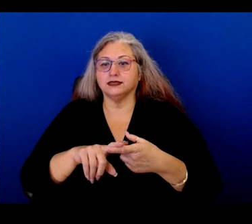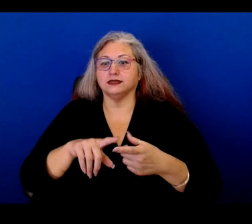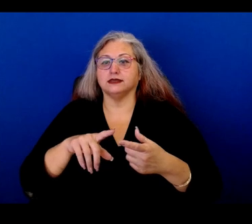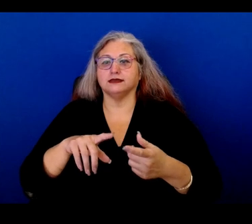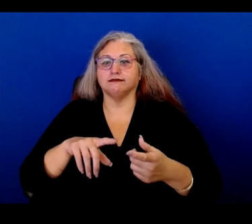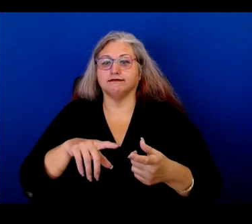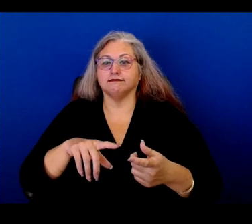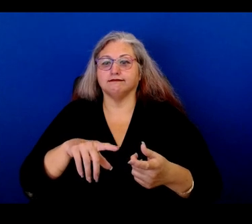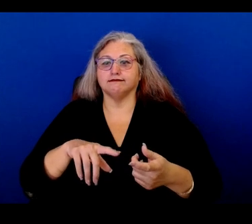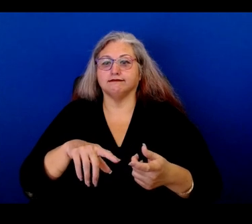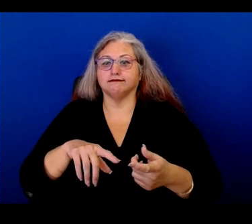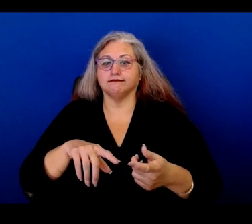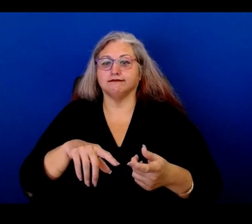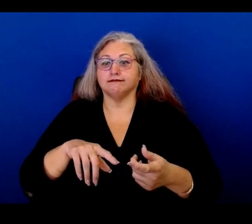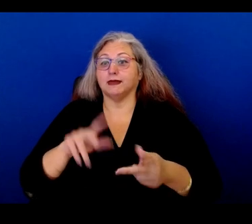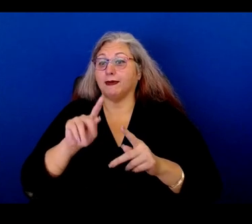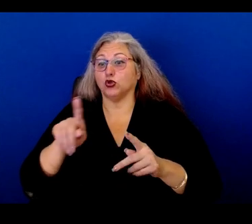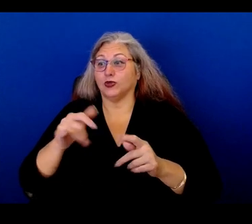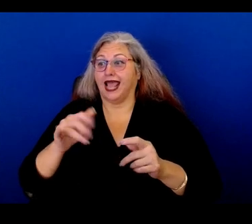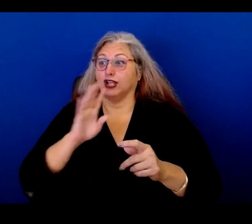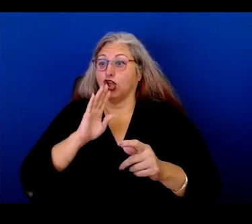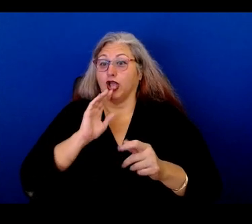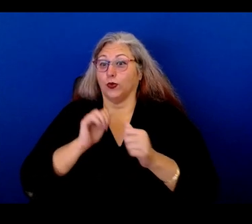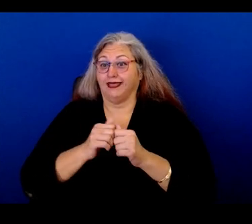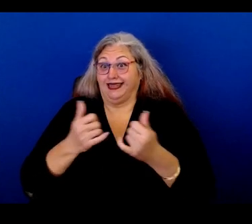people that you're talking to right now, you know?